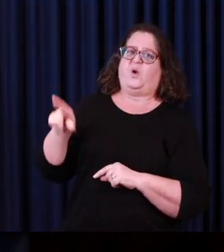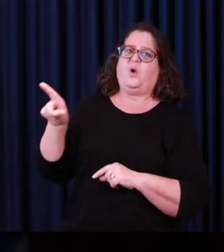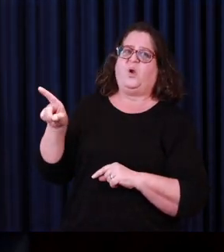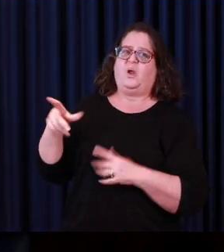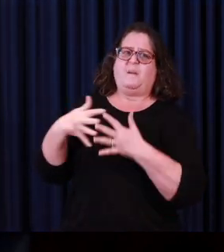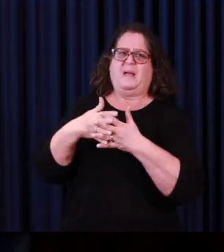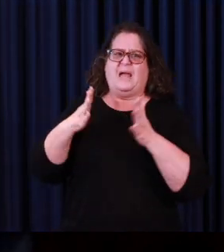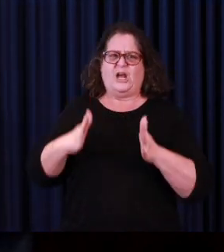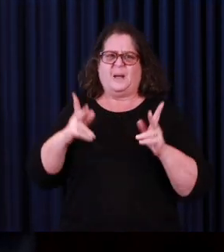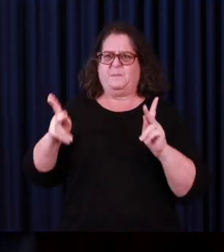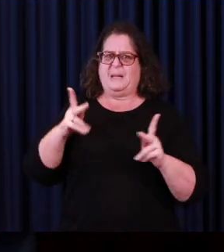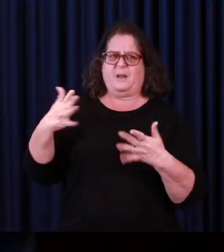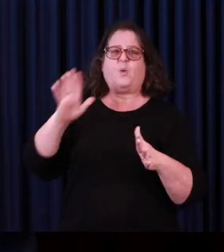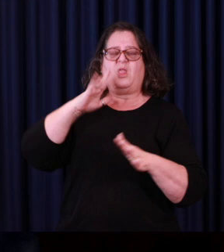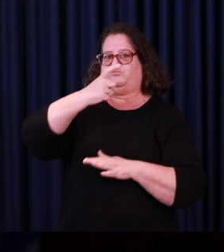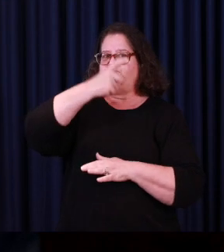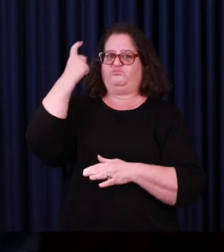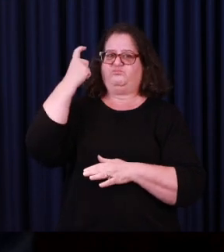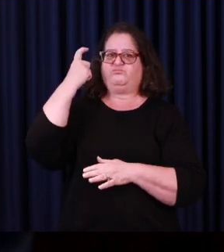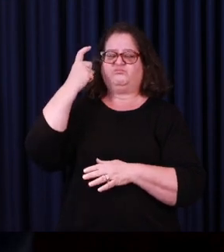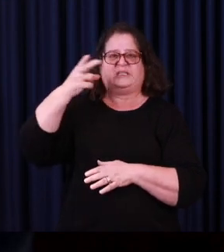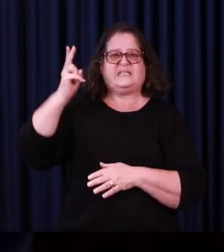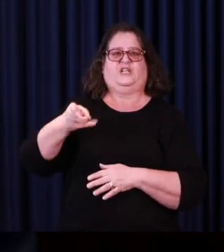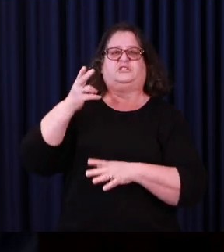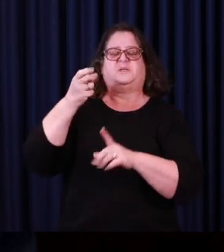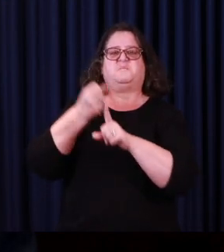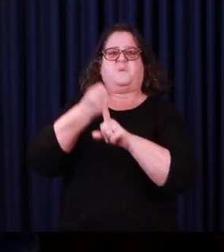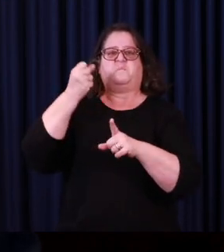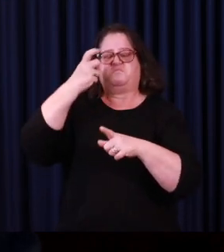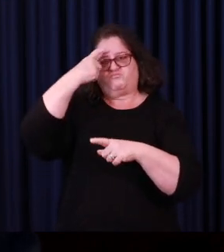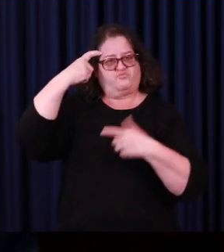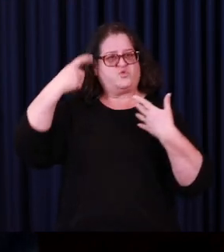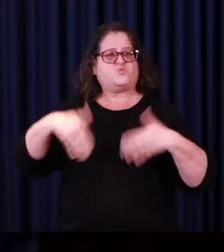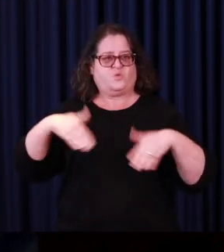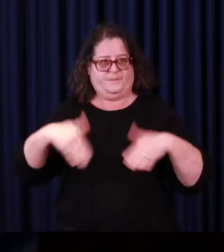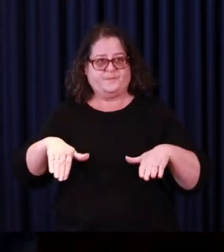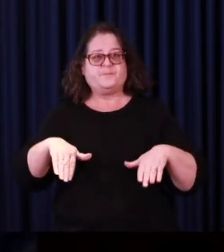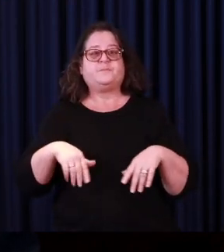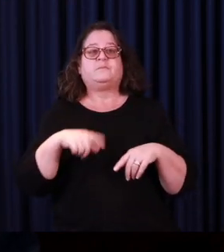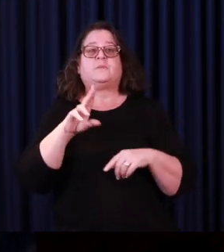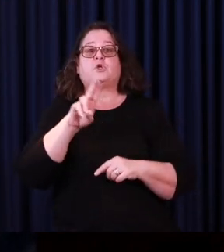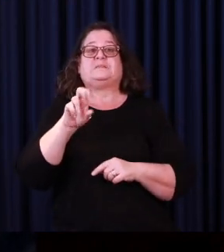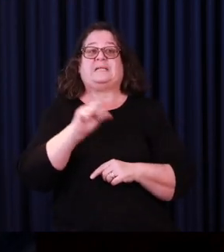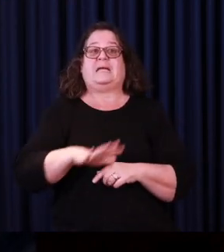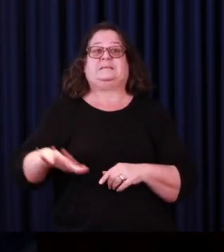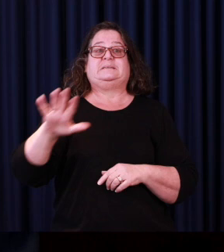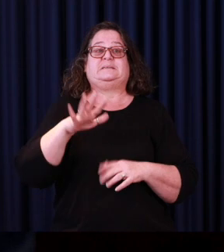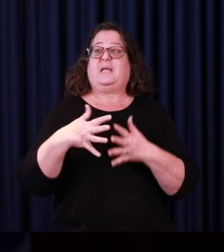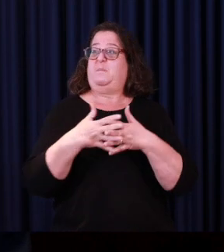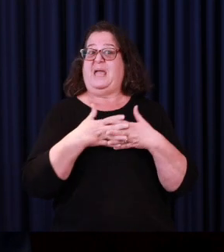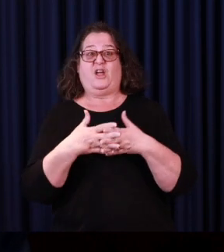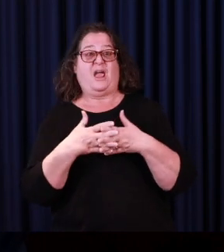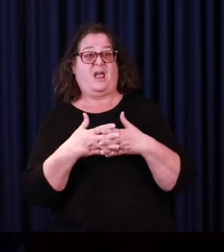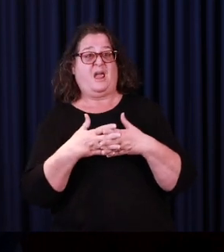forget. In the United States of America, violence and vandalism have no place in